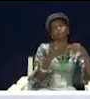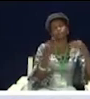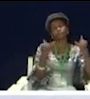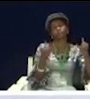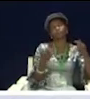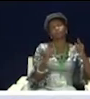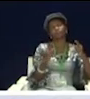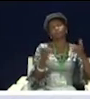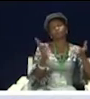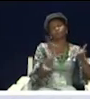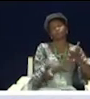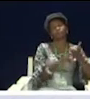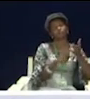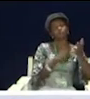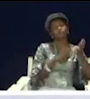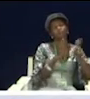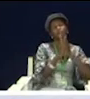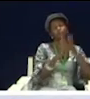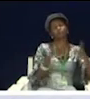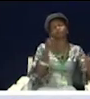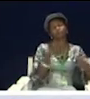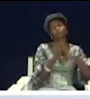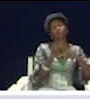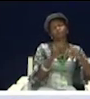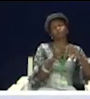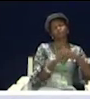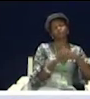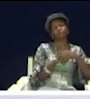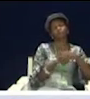Let's quickly write down our prayer points.